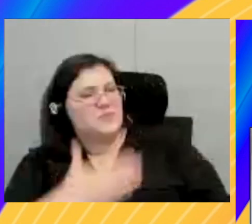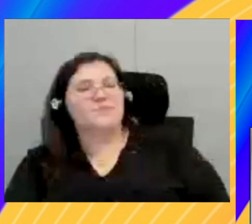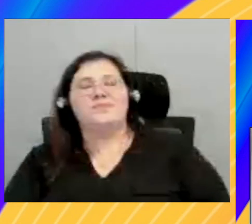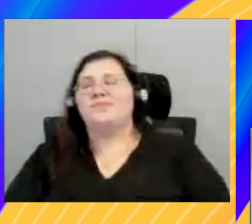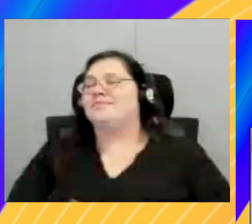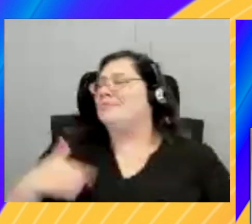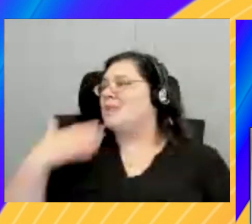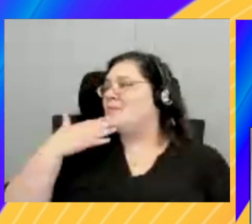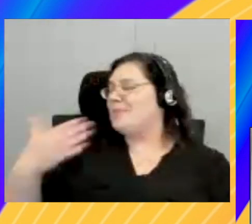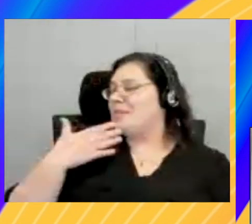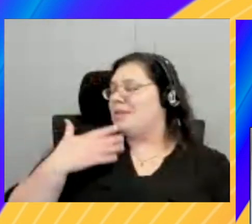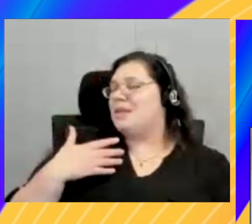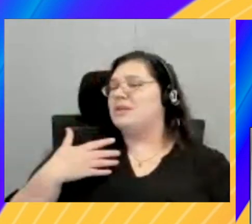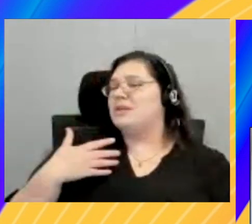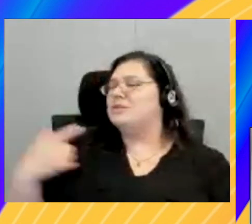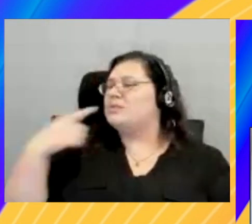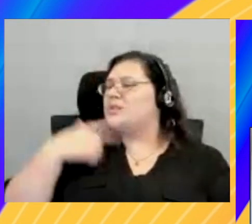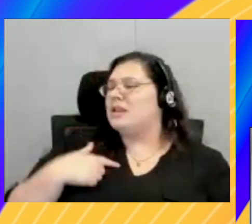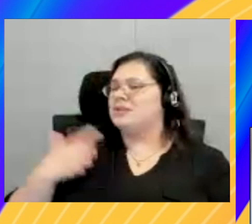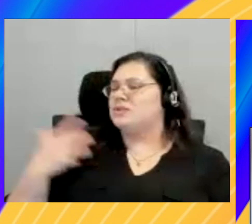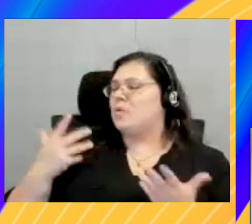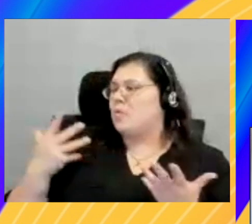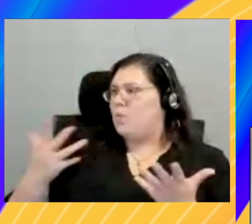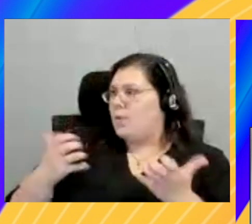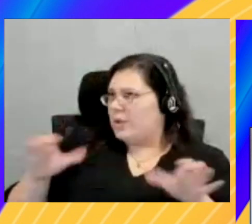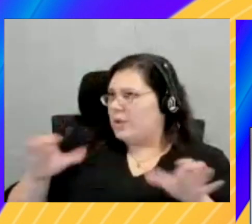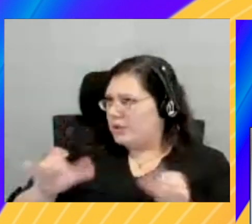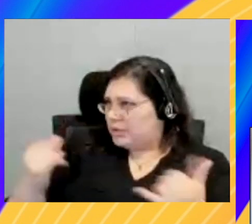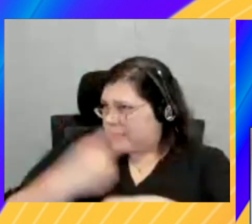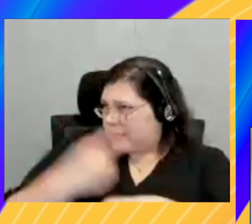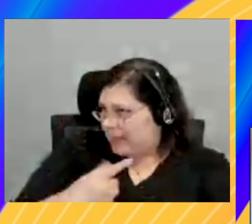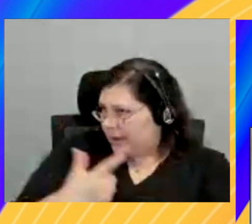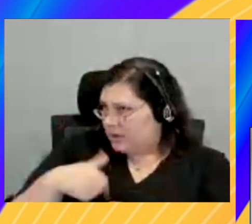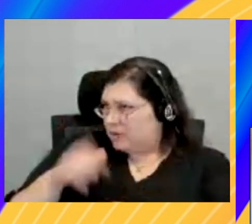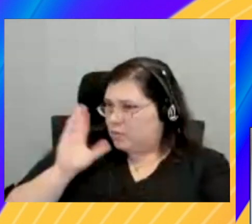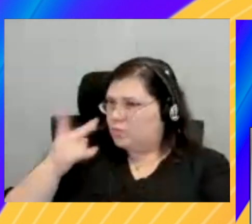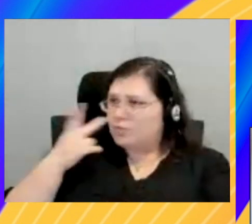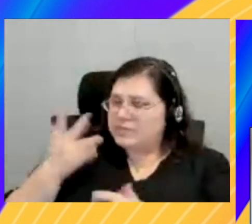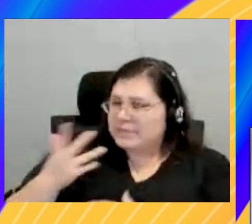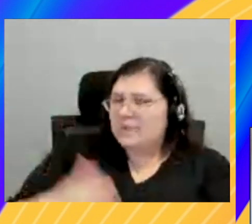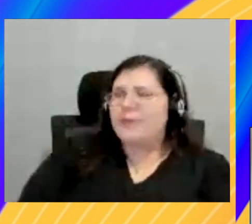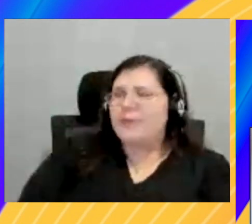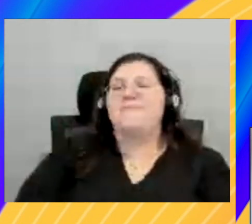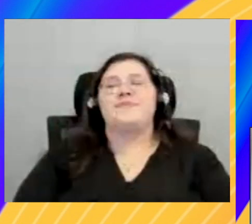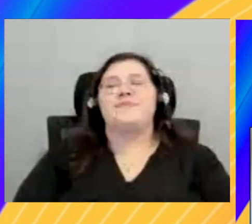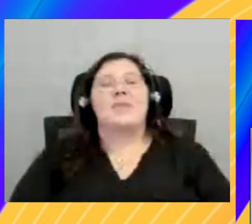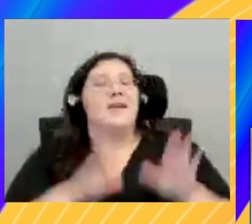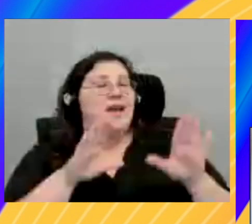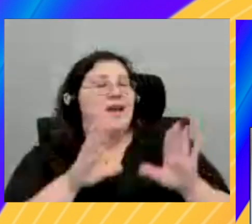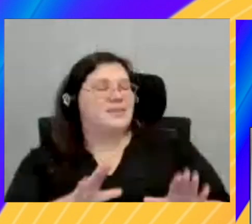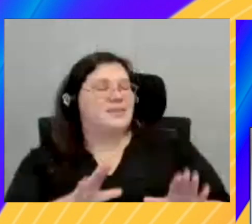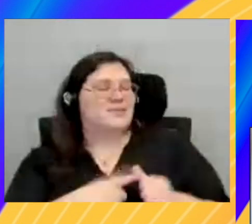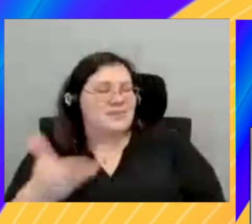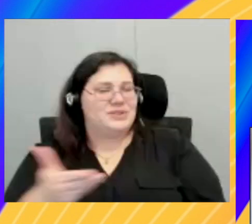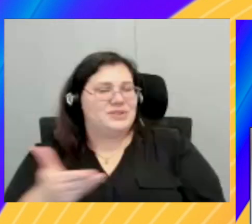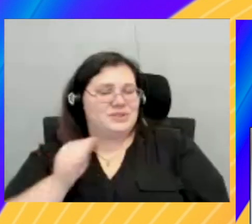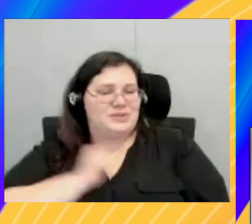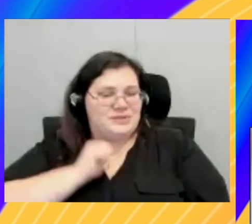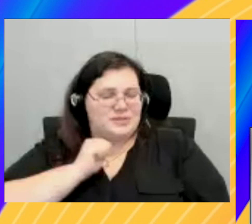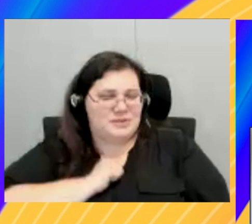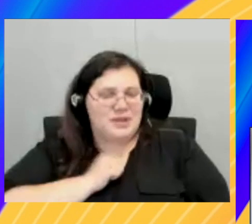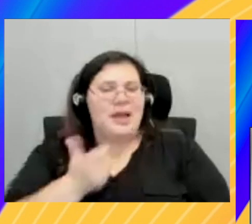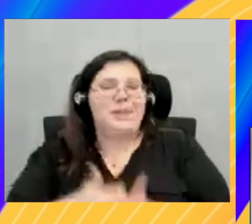more about what you want to do today and what we're going to see. Awesome. Well, I will start by introducing myself. I'm a senior product manager here